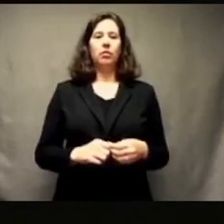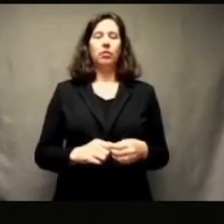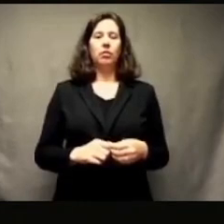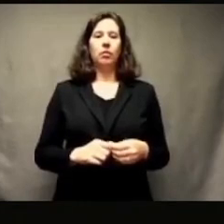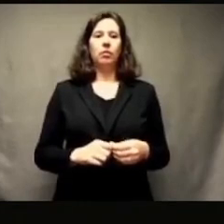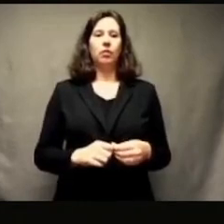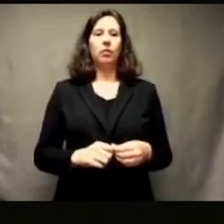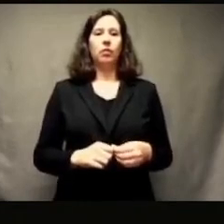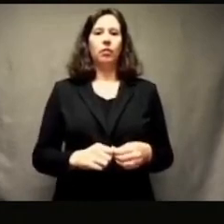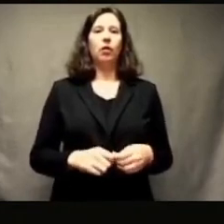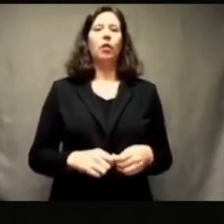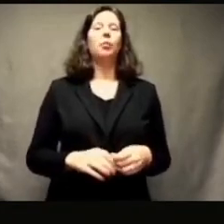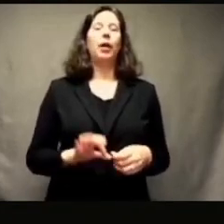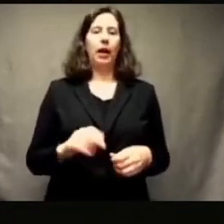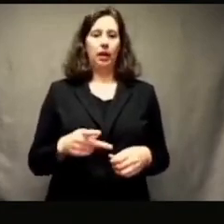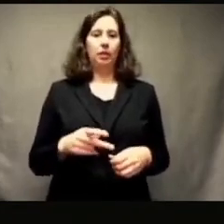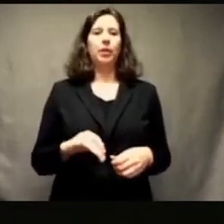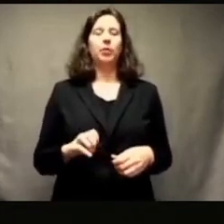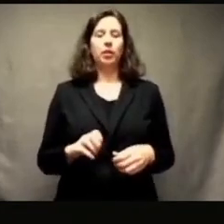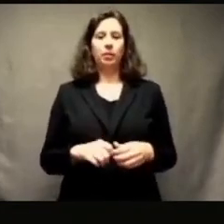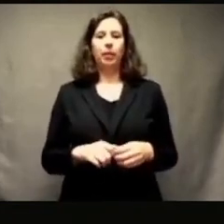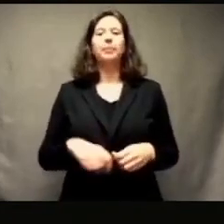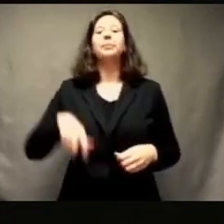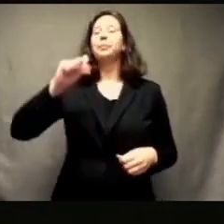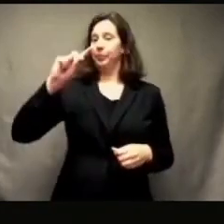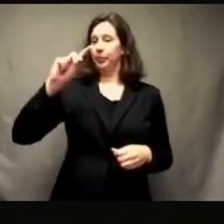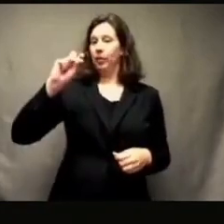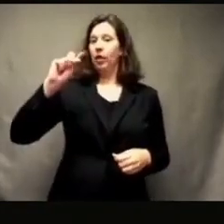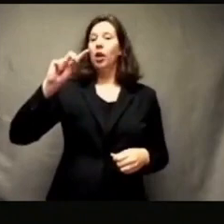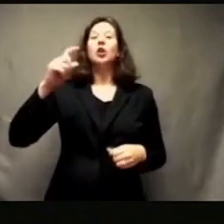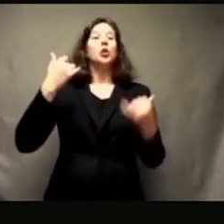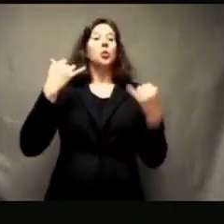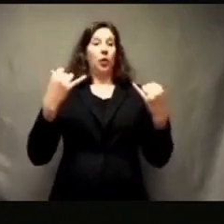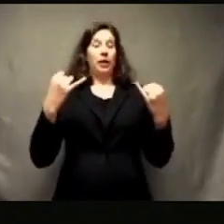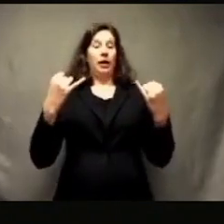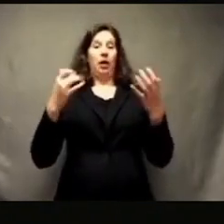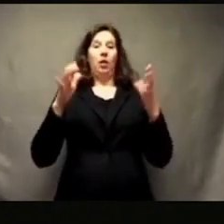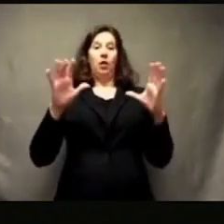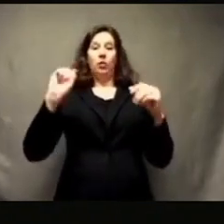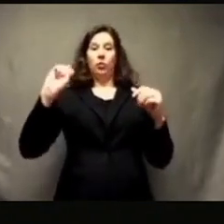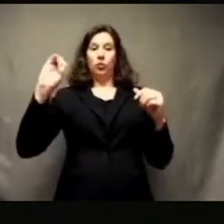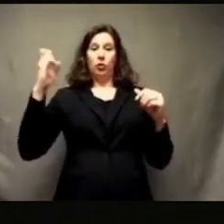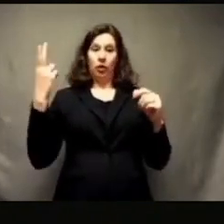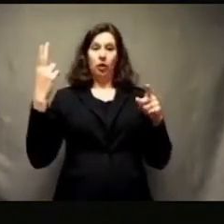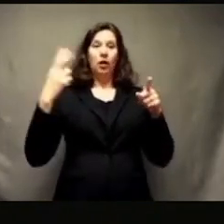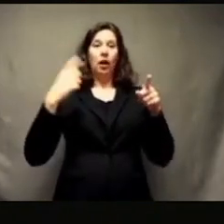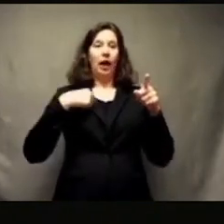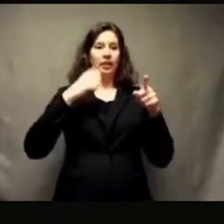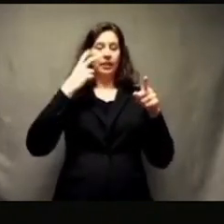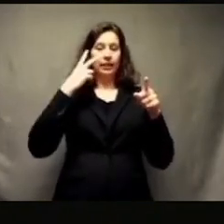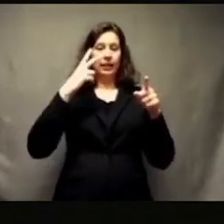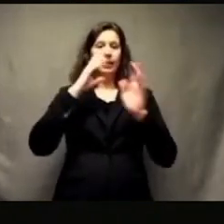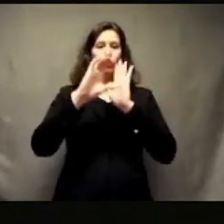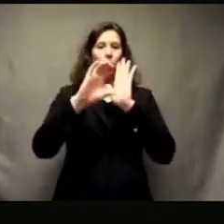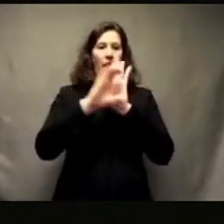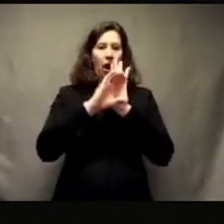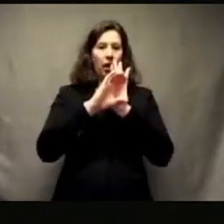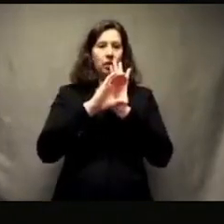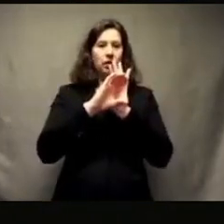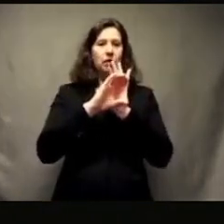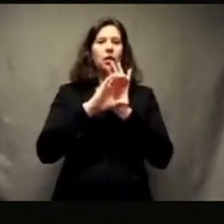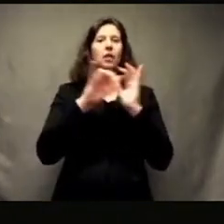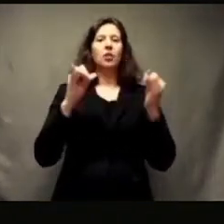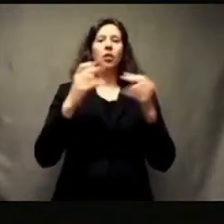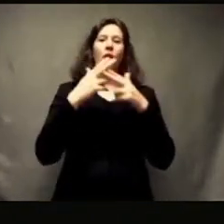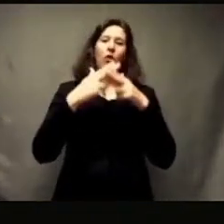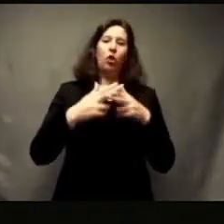haven't programmed or made any scripts yet. And then here we see the sprites, as just mentioned. They're no longer called characters. So I'm